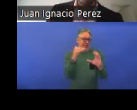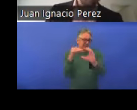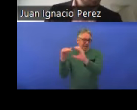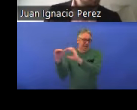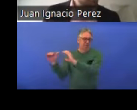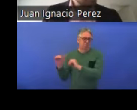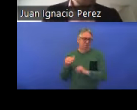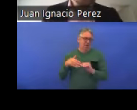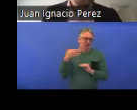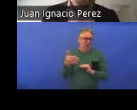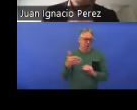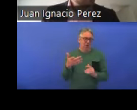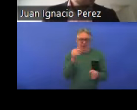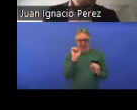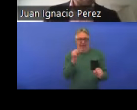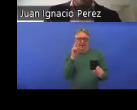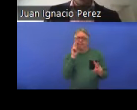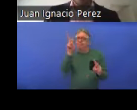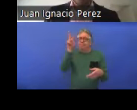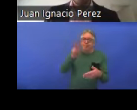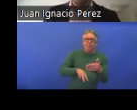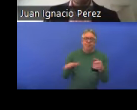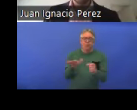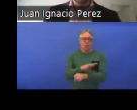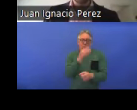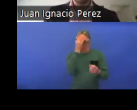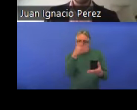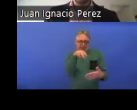the information that is presented there.